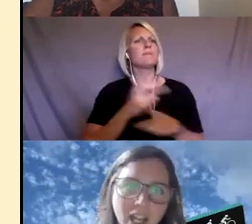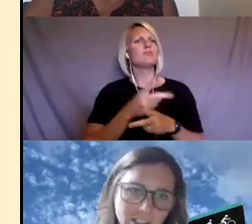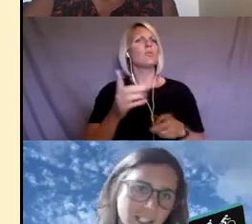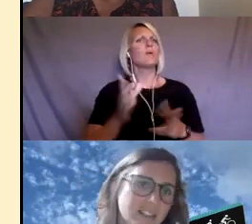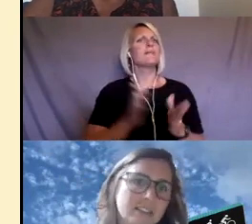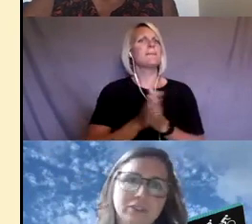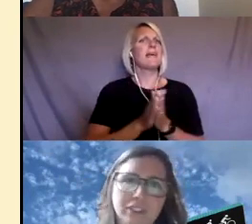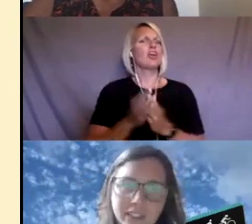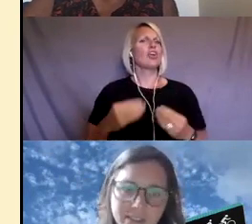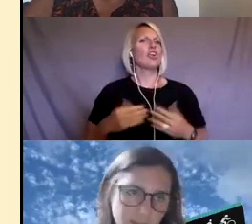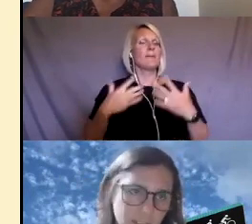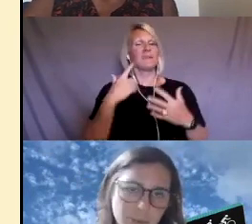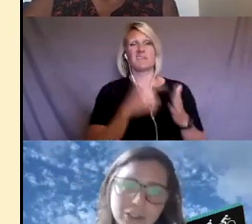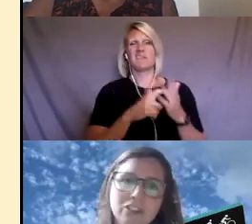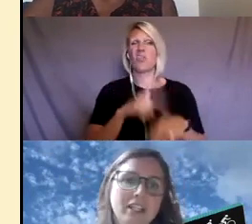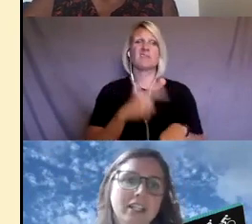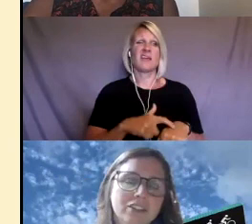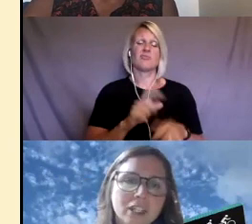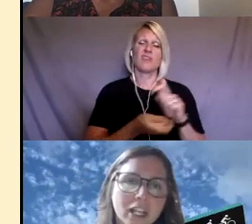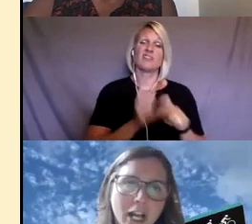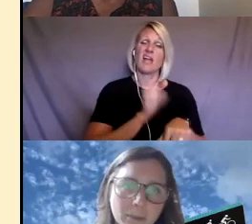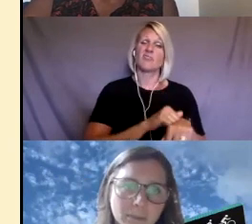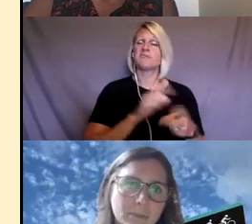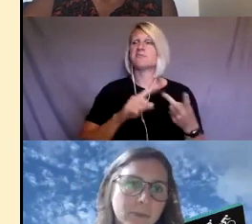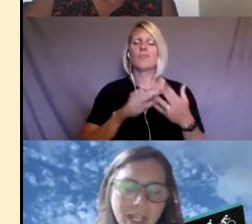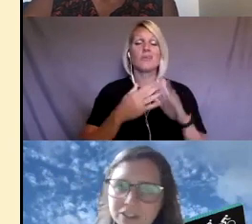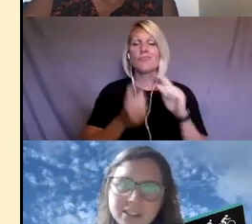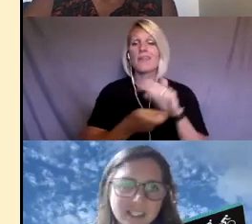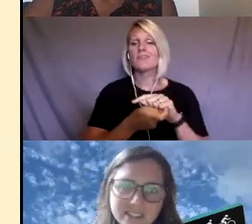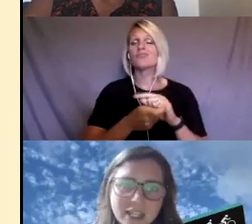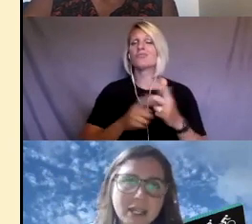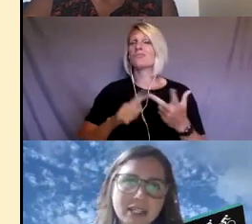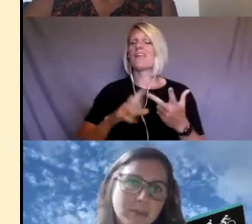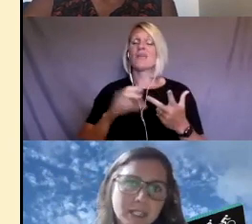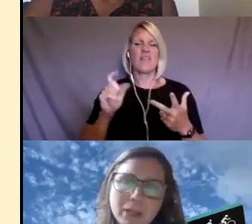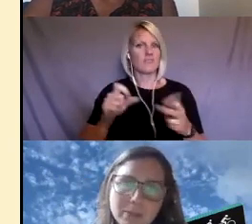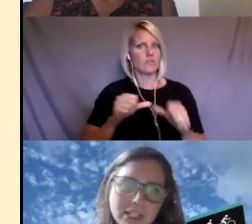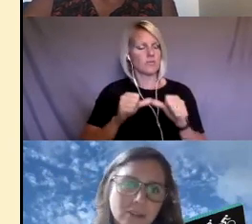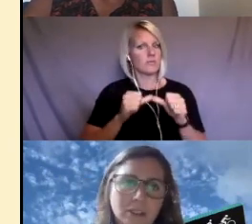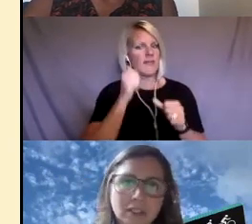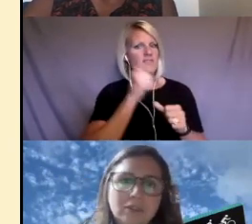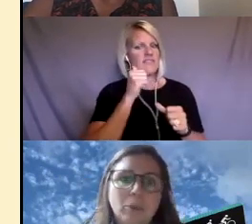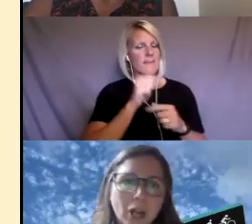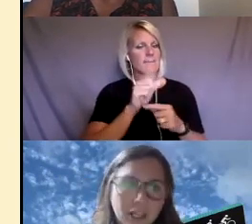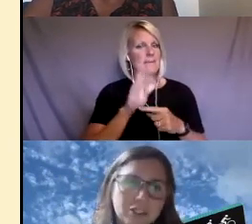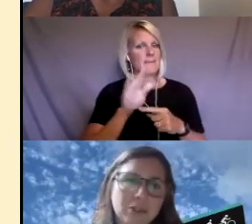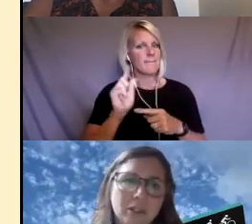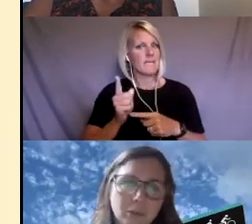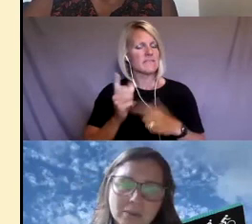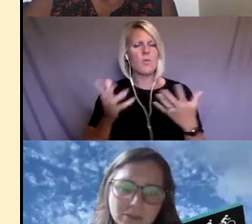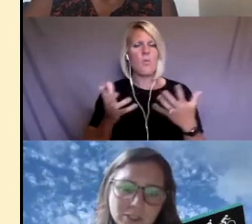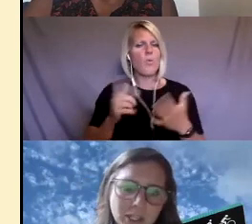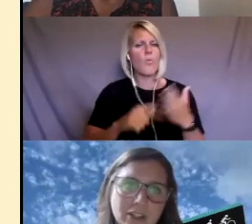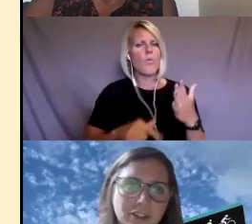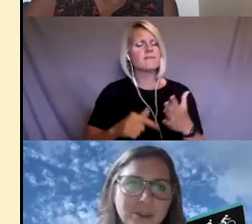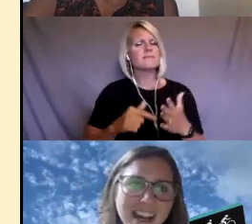change concrete, to really see community change. And we have to do these things day by day, minute by minute. So what brought you to it and what